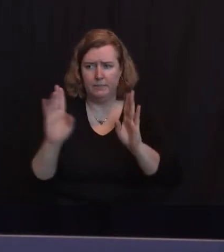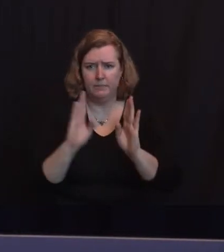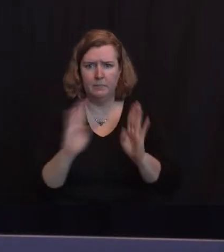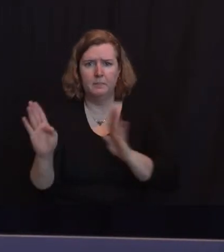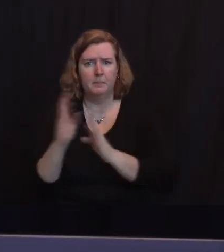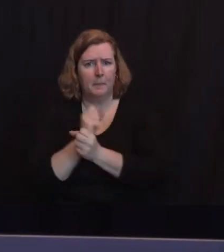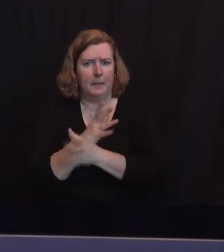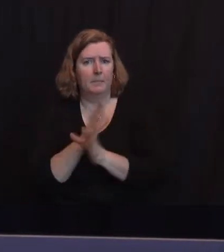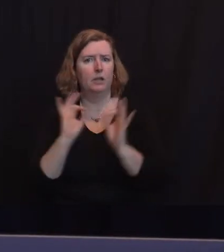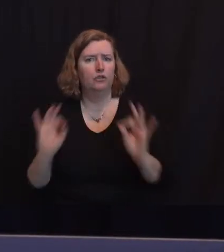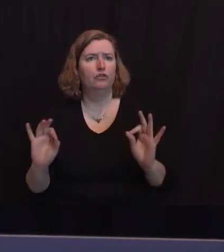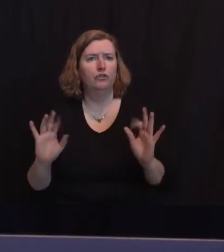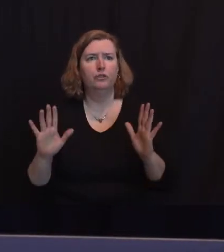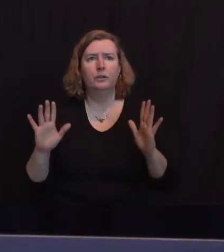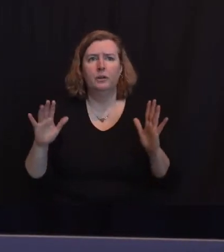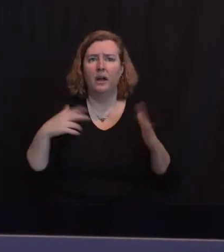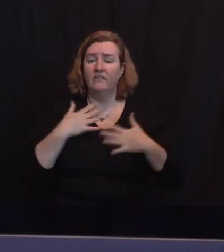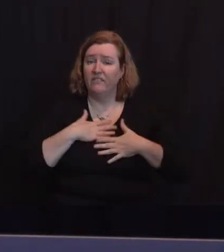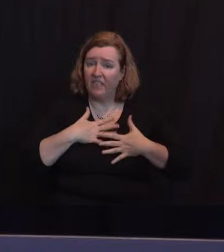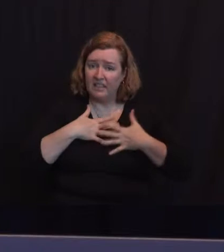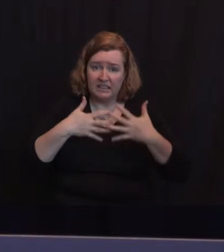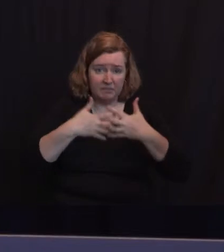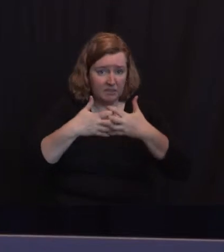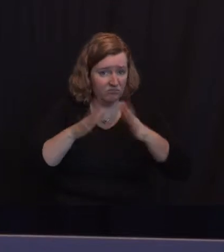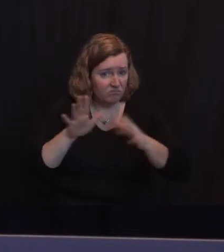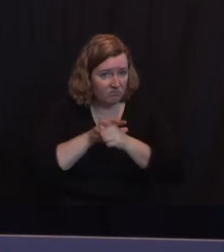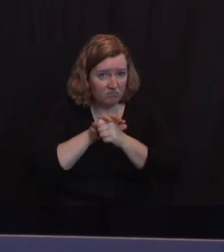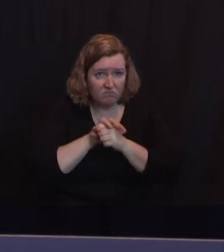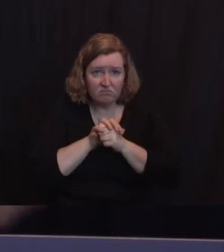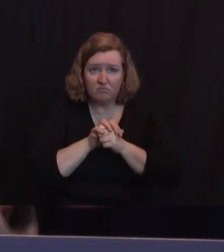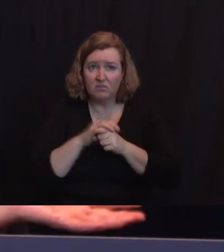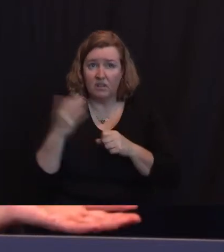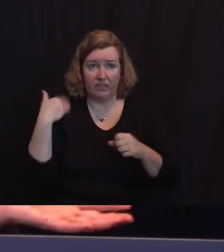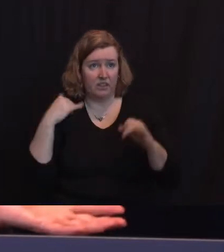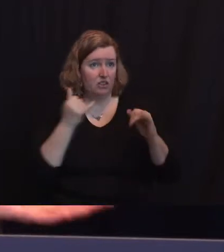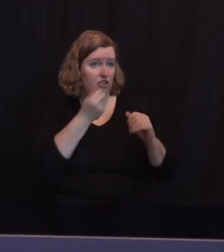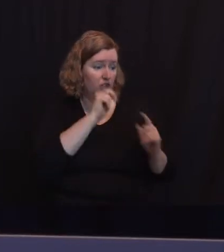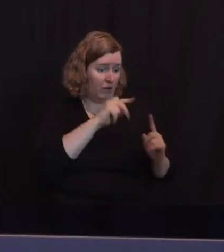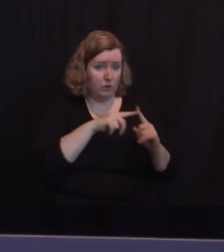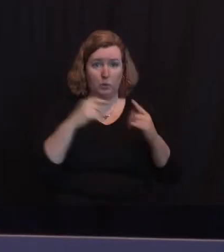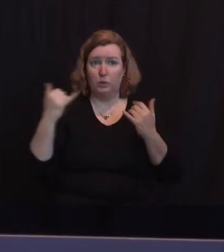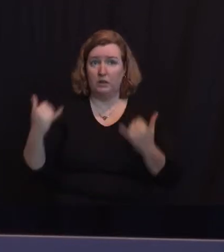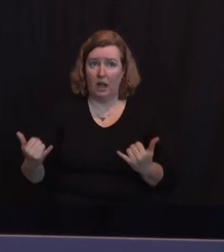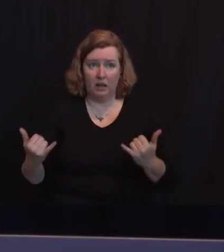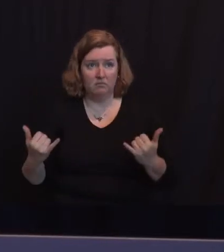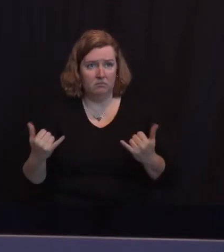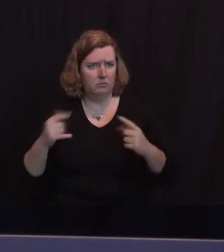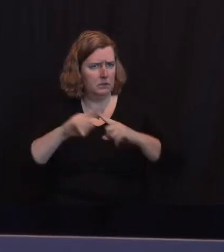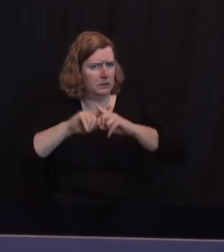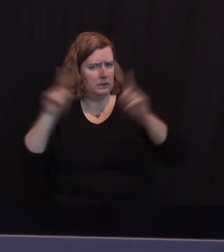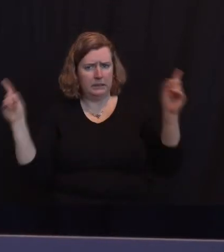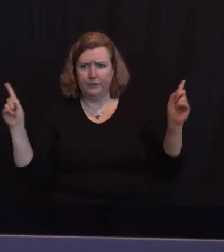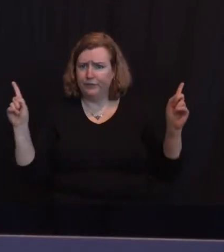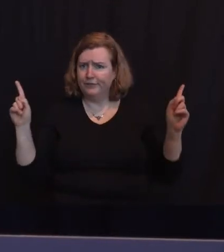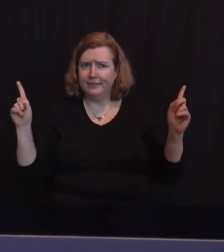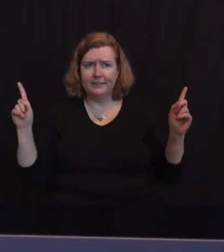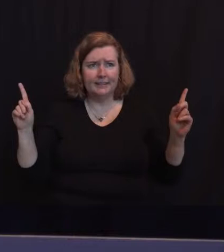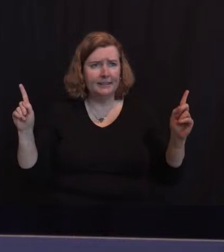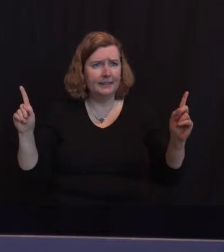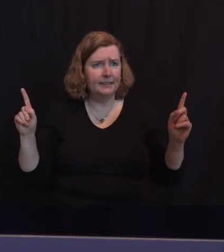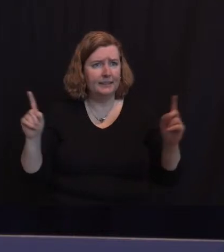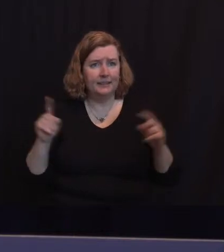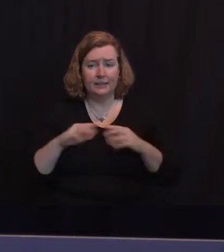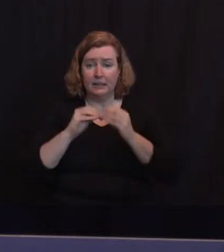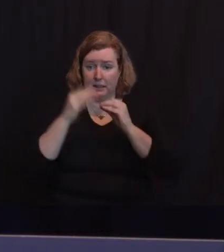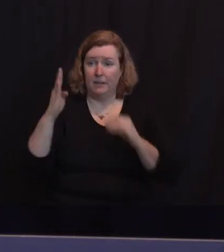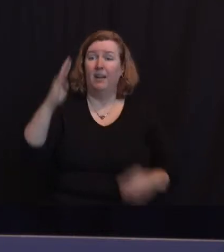we had ventilators. It was a much different reality for everything that we learned the year before. Then we came down,